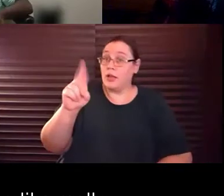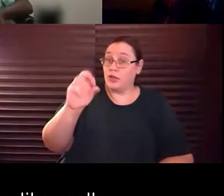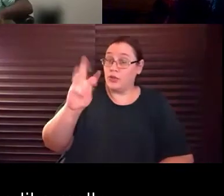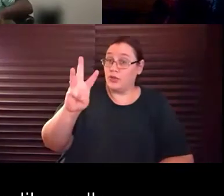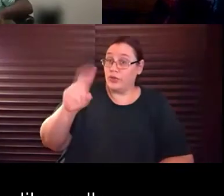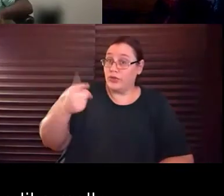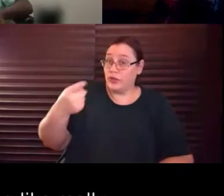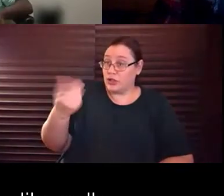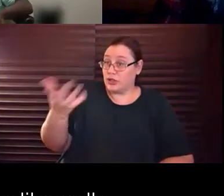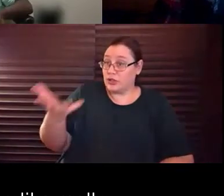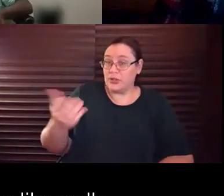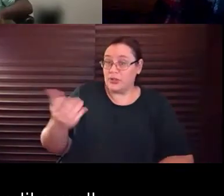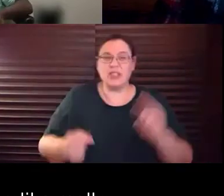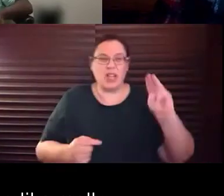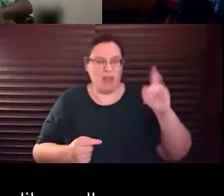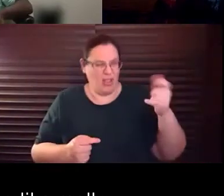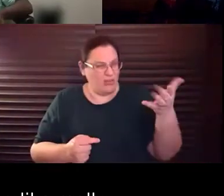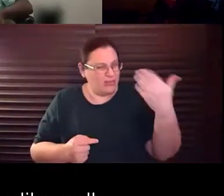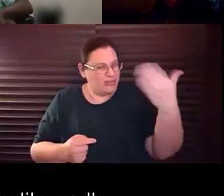go.